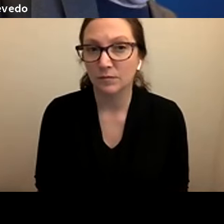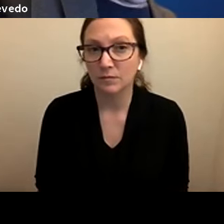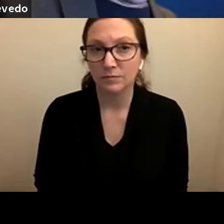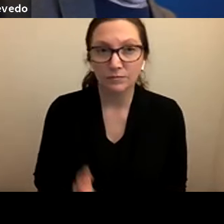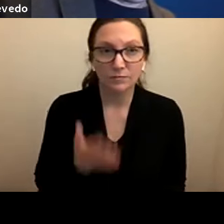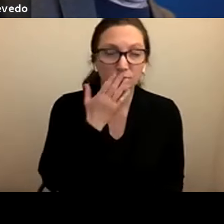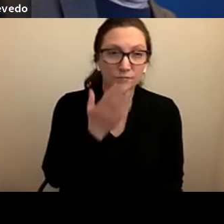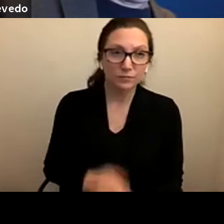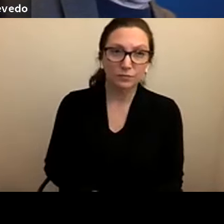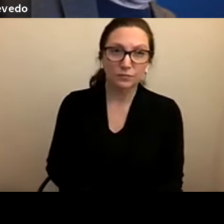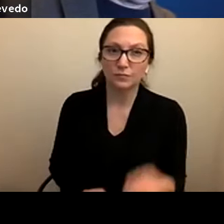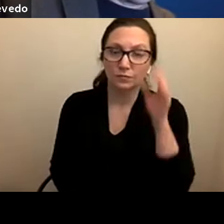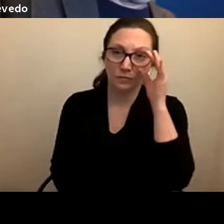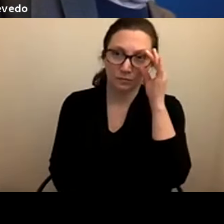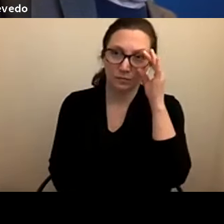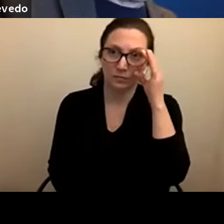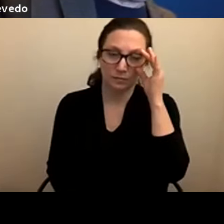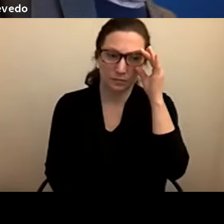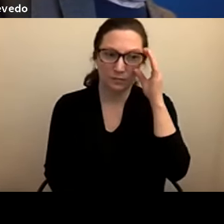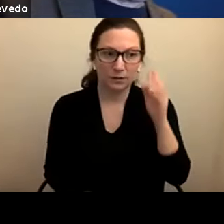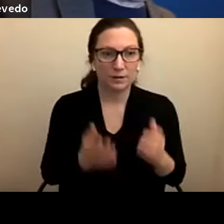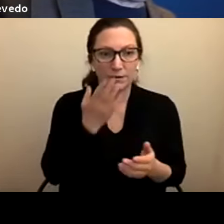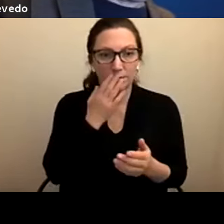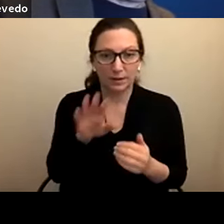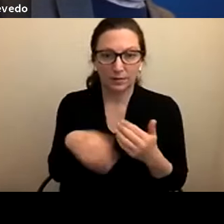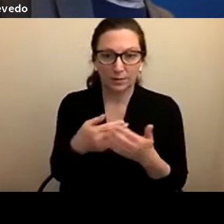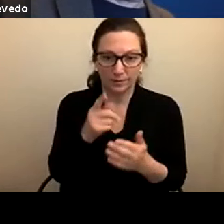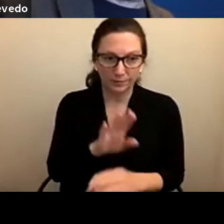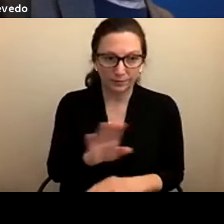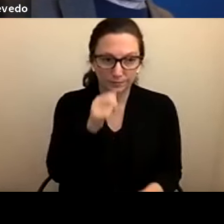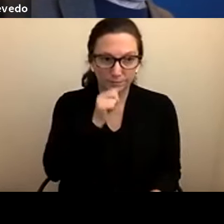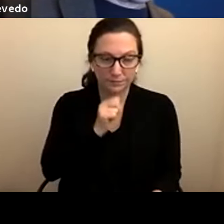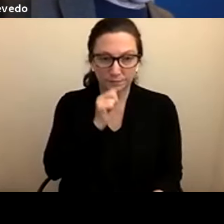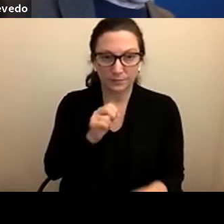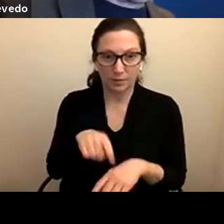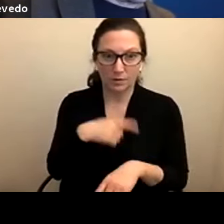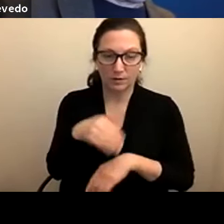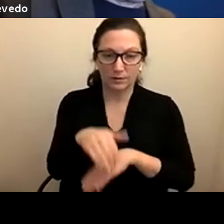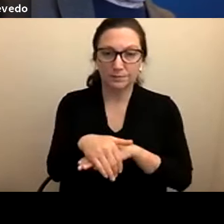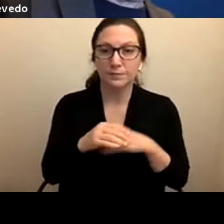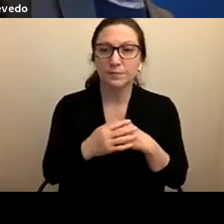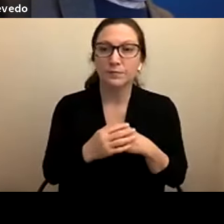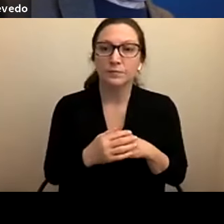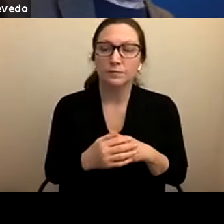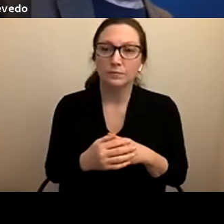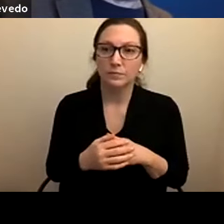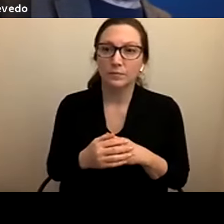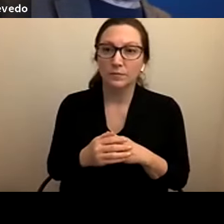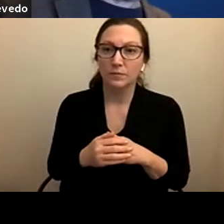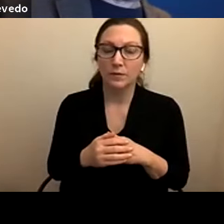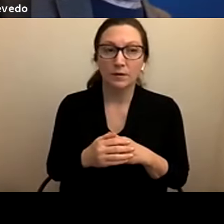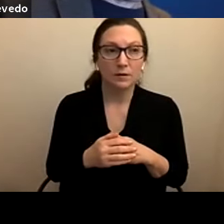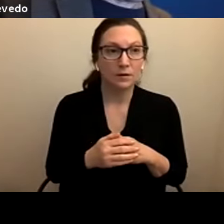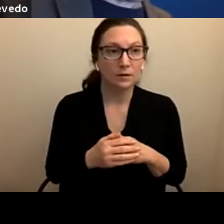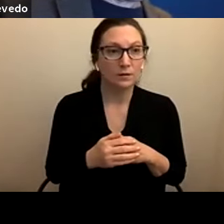Thank you. And thank you all for your patience. It's been a long evening. If there's nothing further,